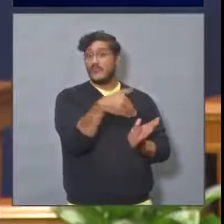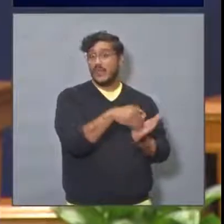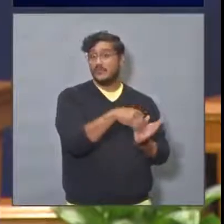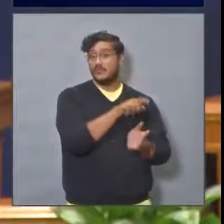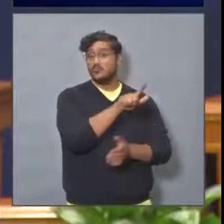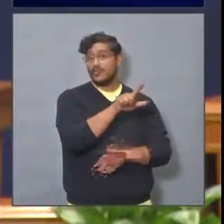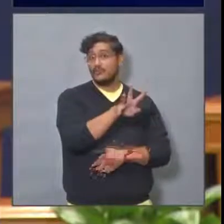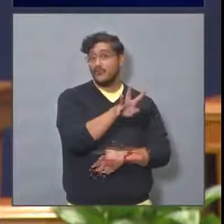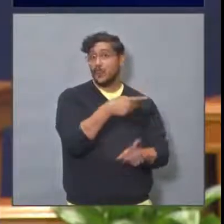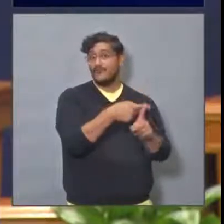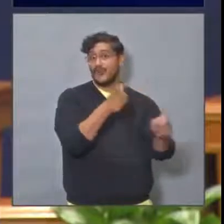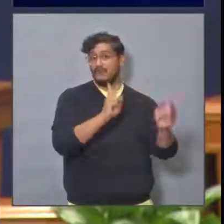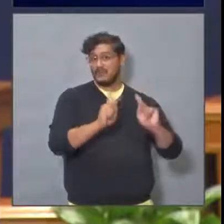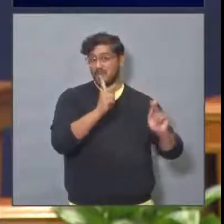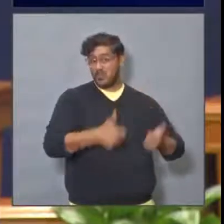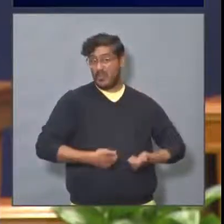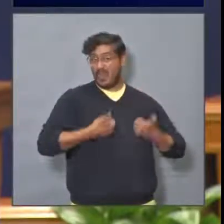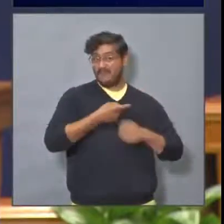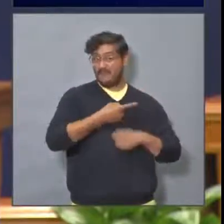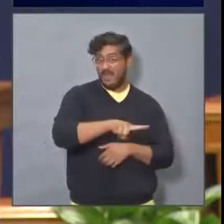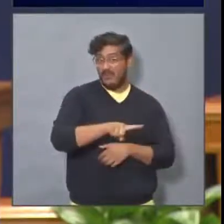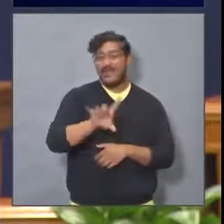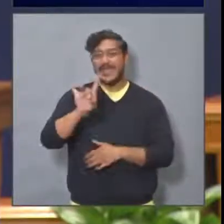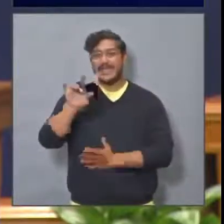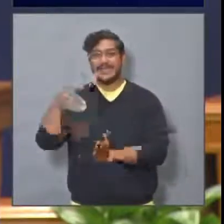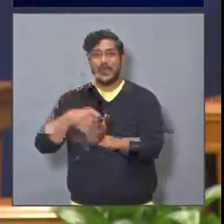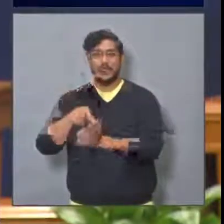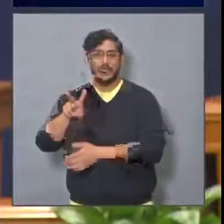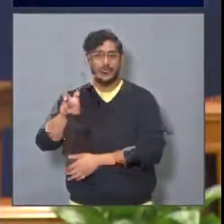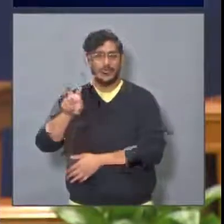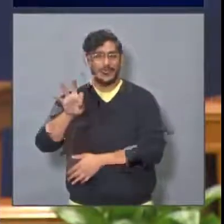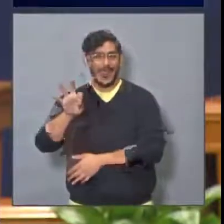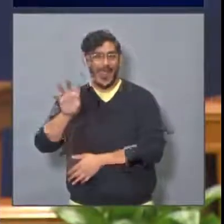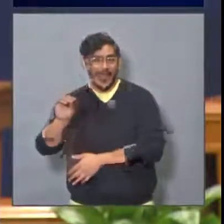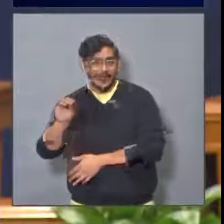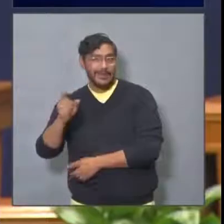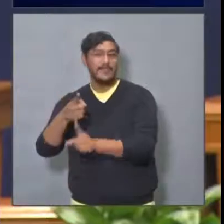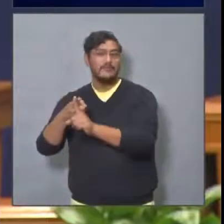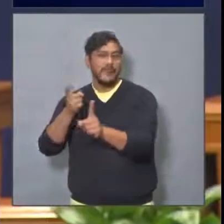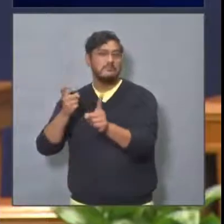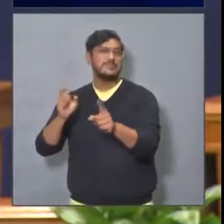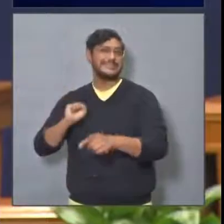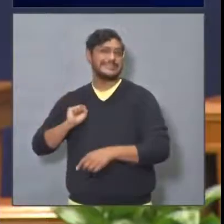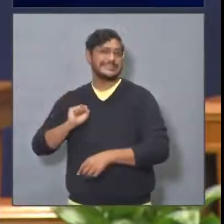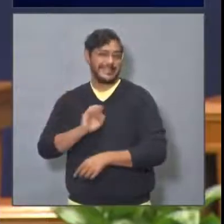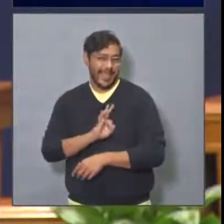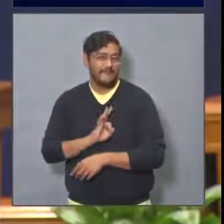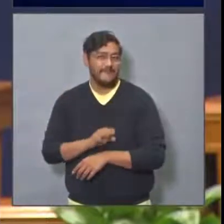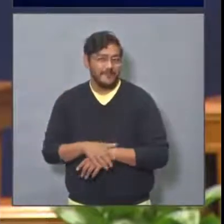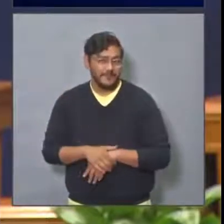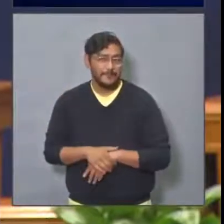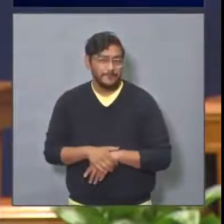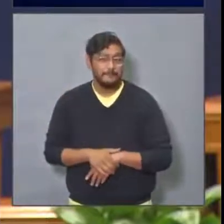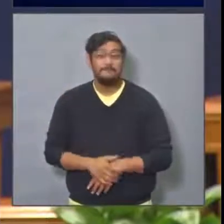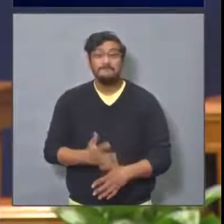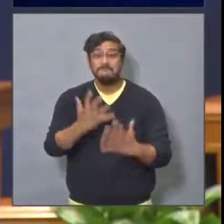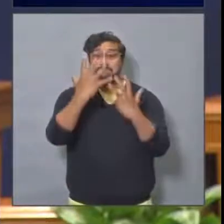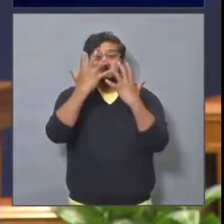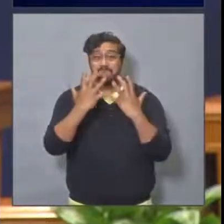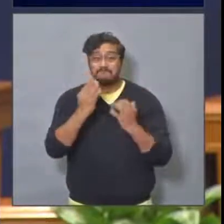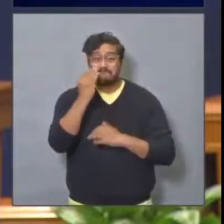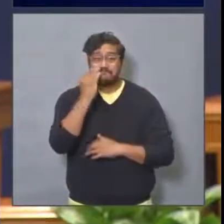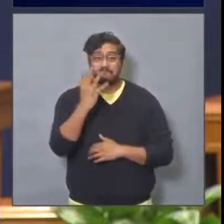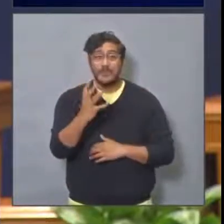12,424 cases among residents and 8,290 cases among staff. And I'm really sad to